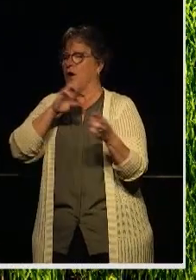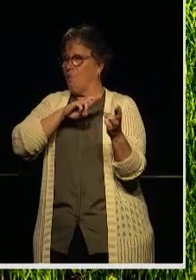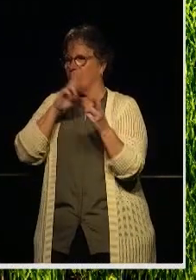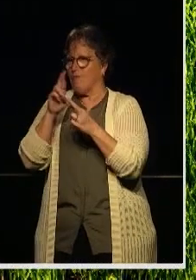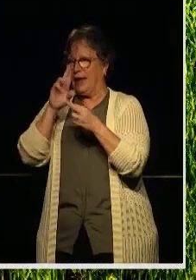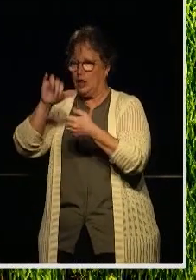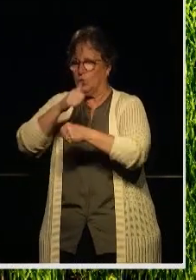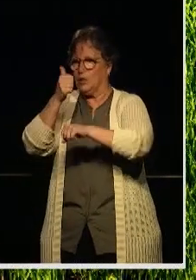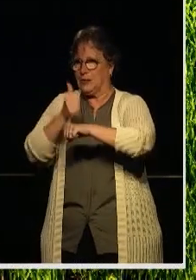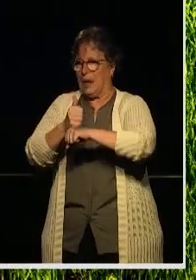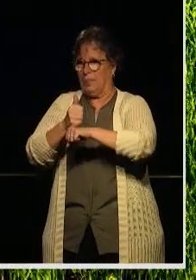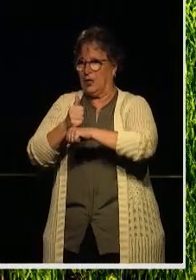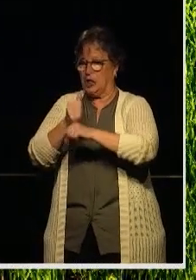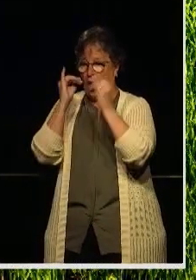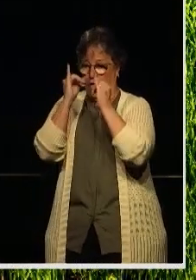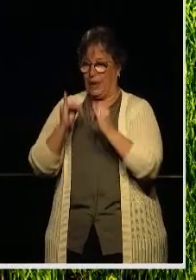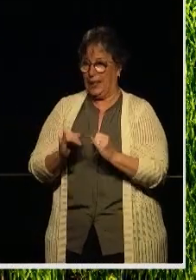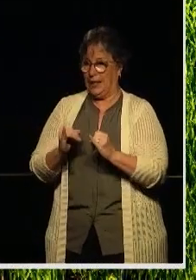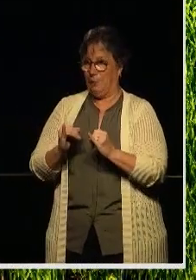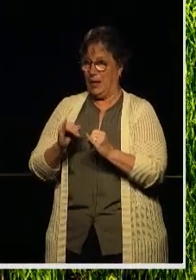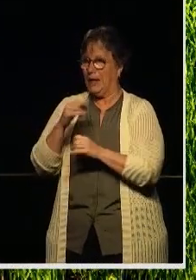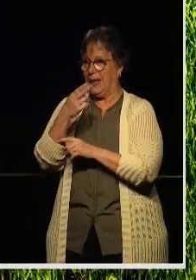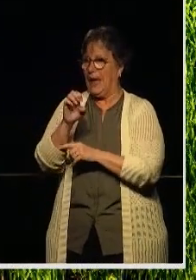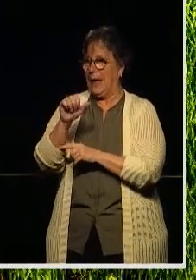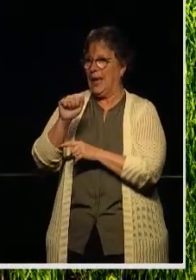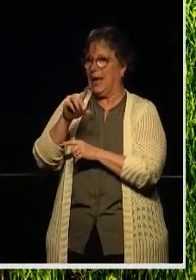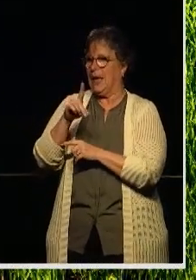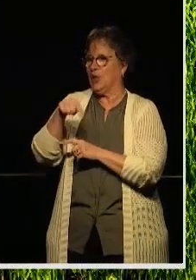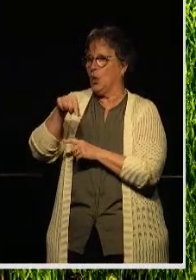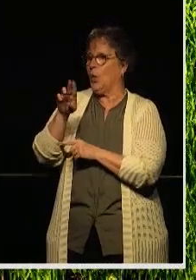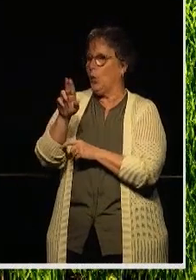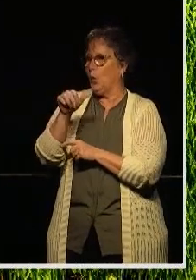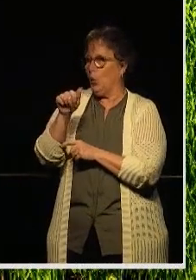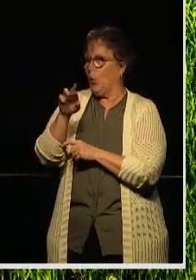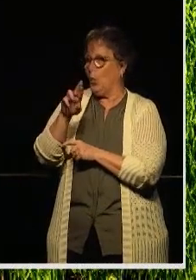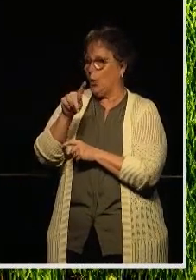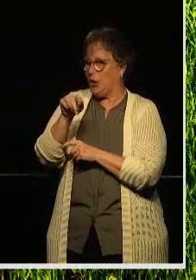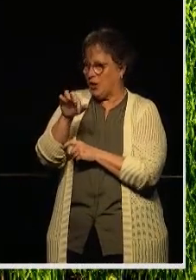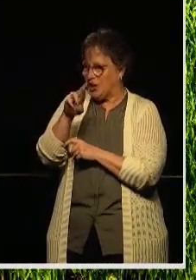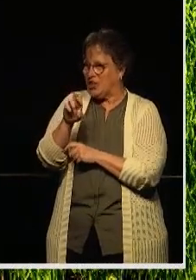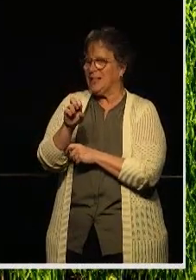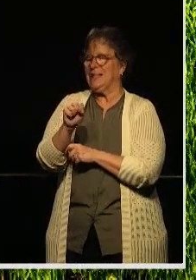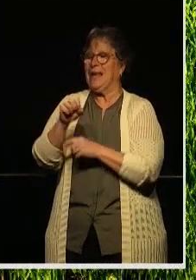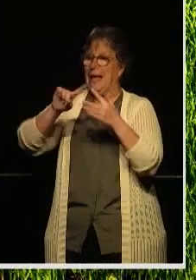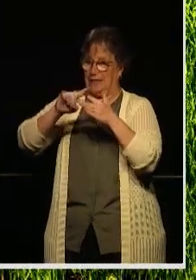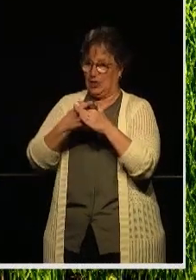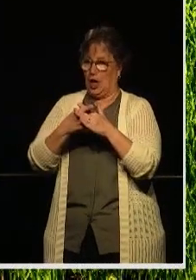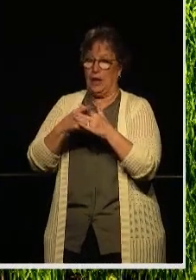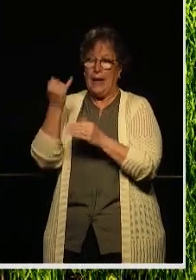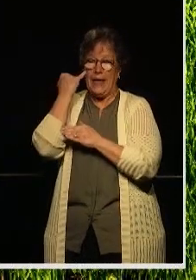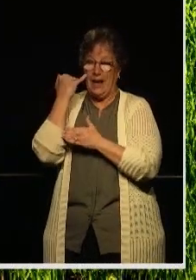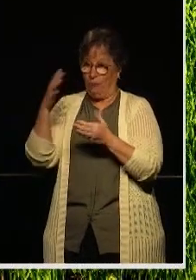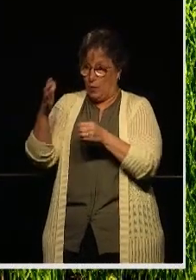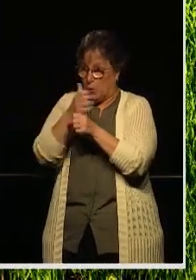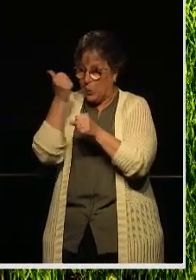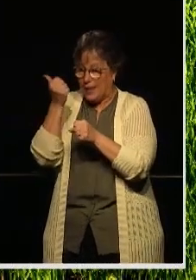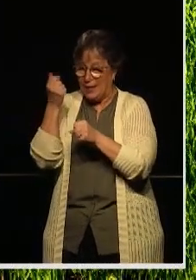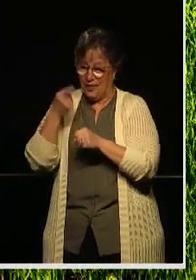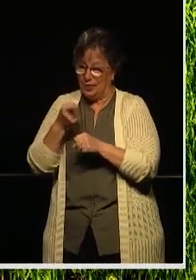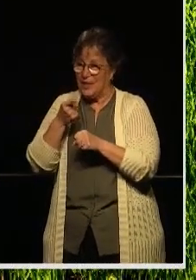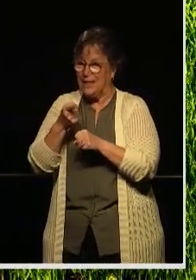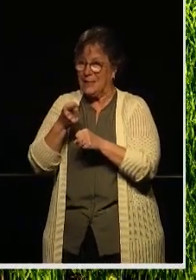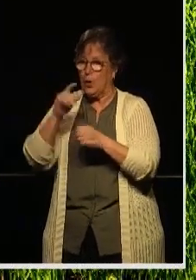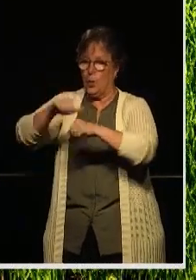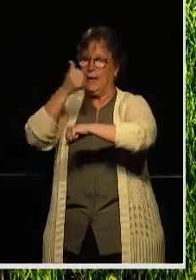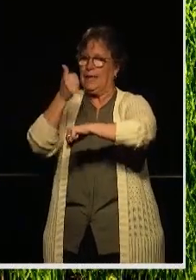our independent headquarters and begin commercial operations. If we win the $1 million from Grow New York, we can set up that headquarters